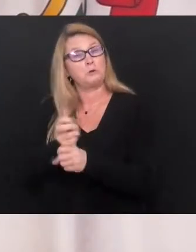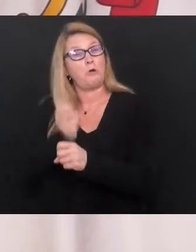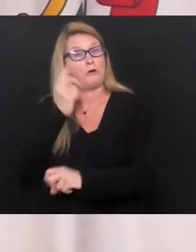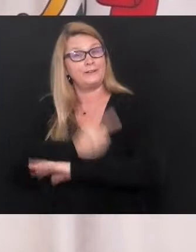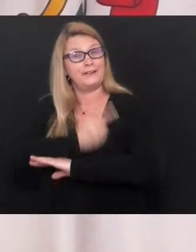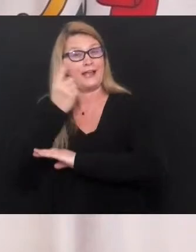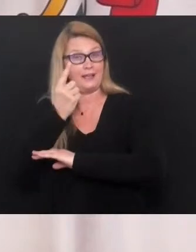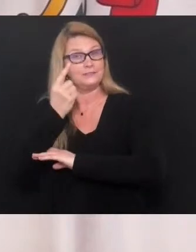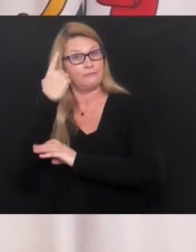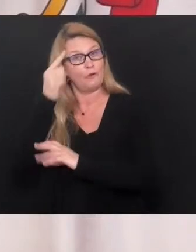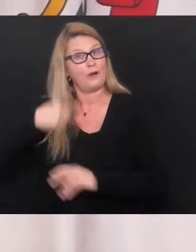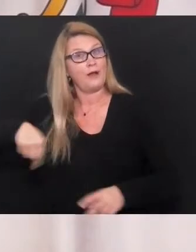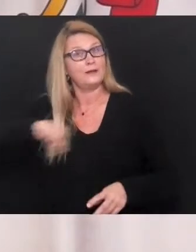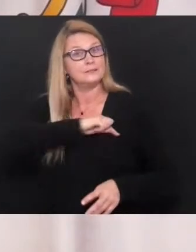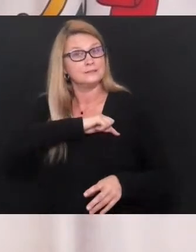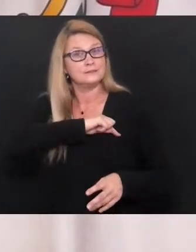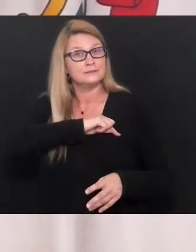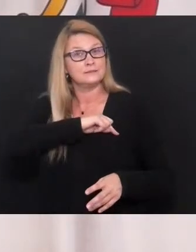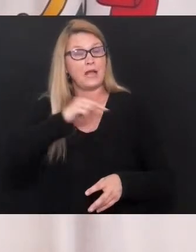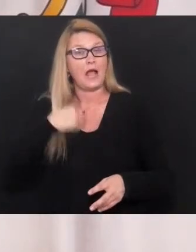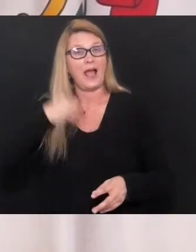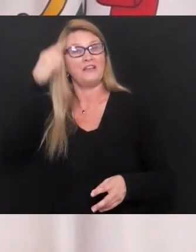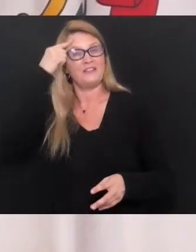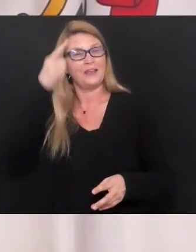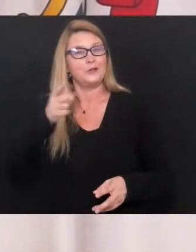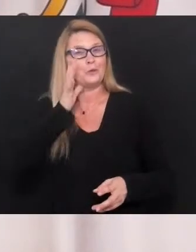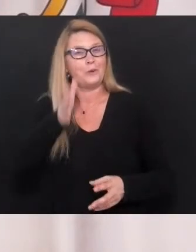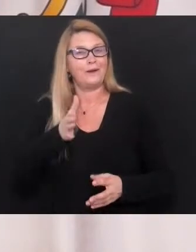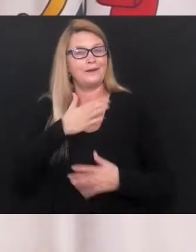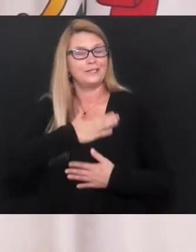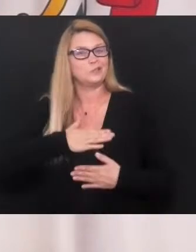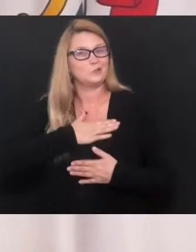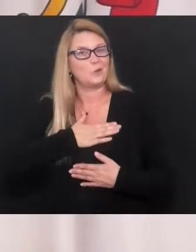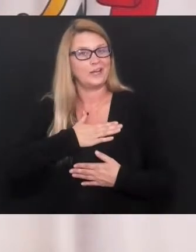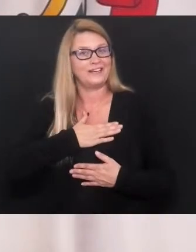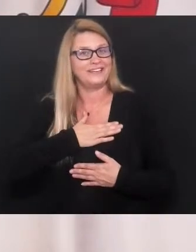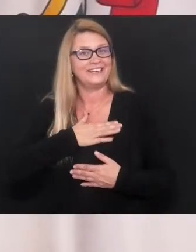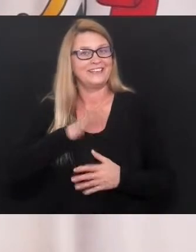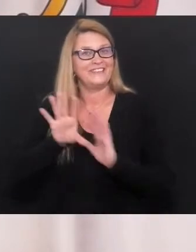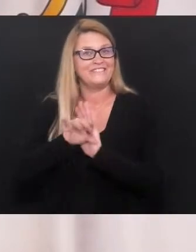of us. But I think you'll like it. I think so.